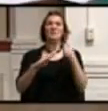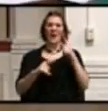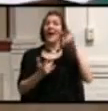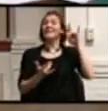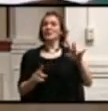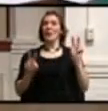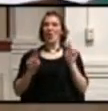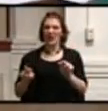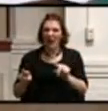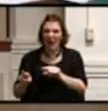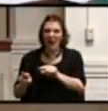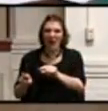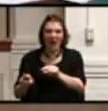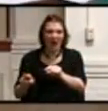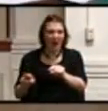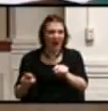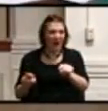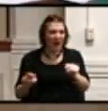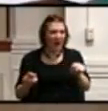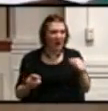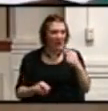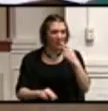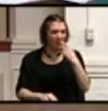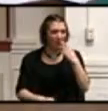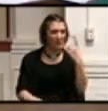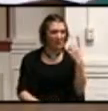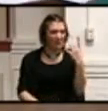was interested in seeing it. It's pretty.